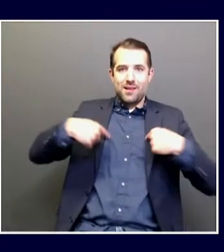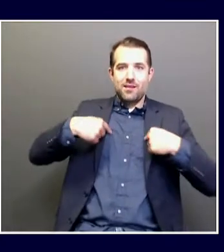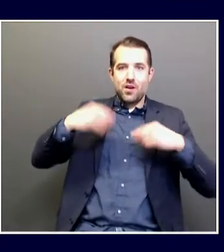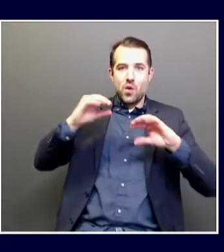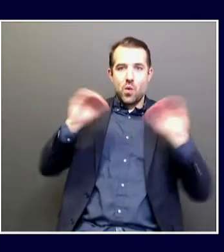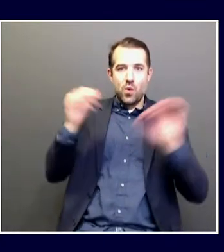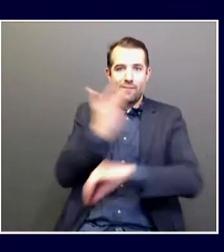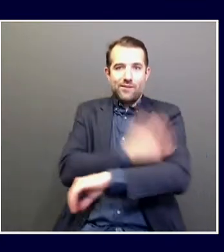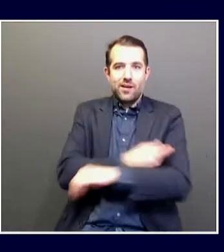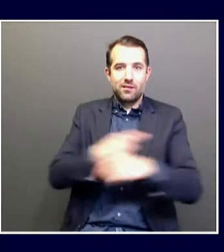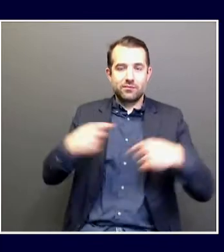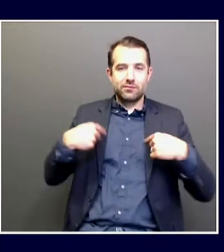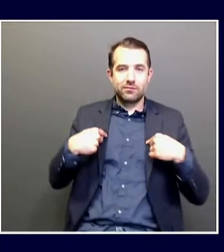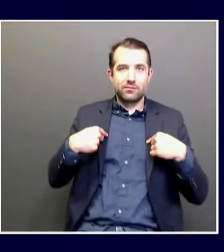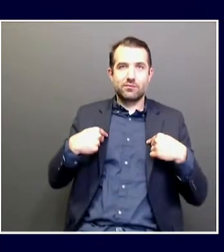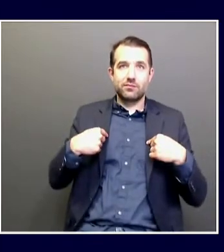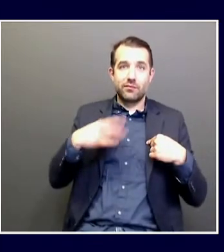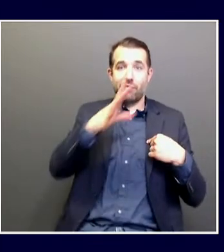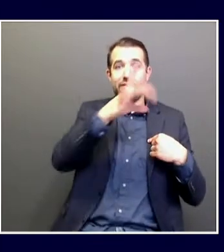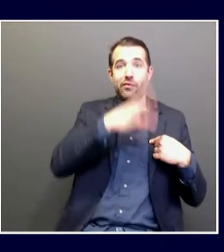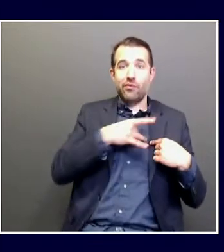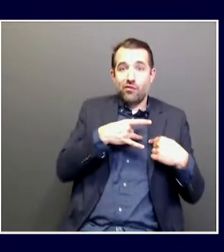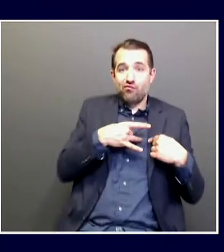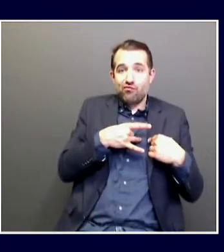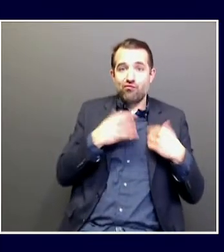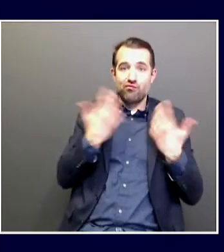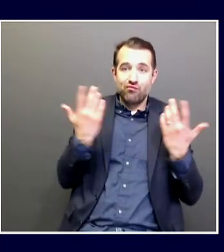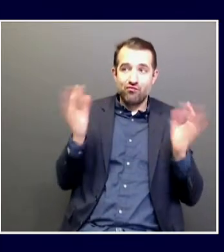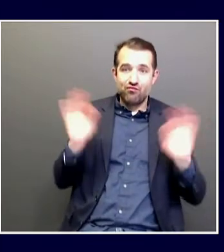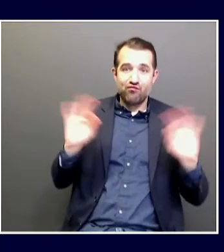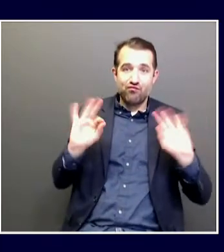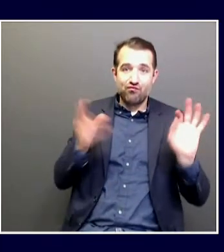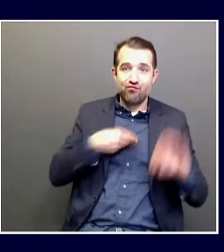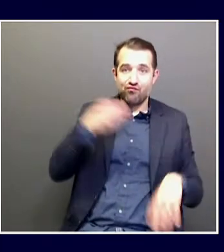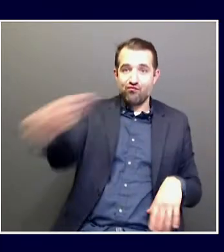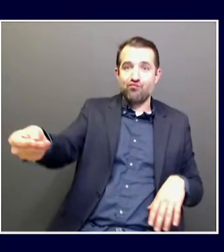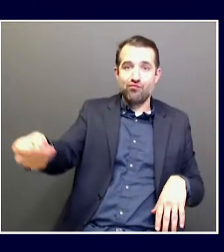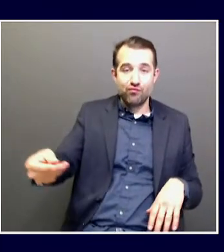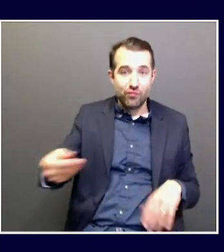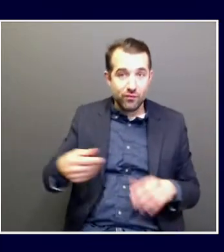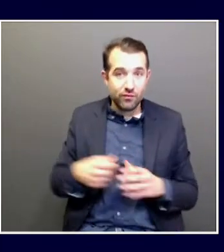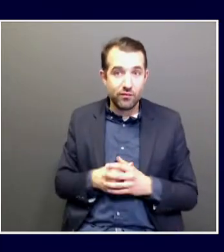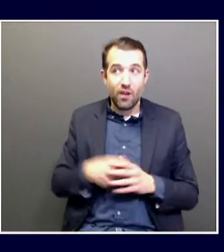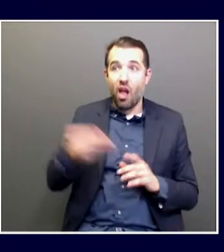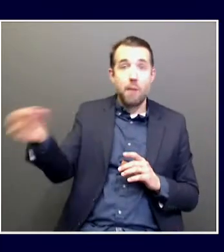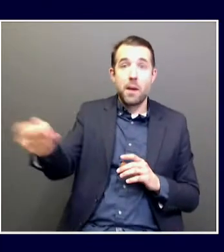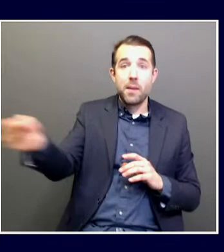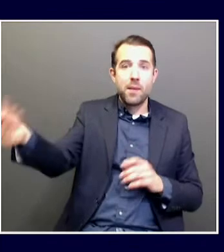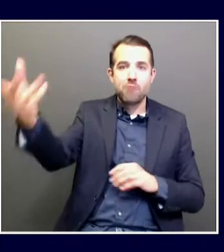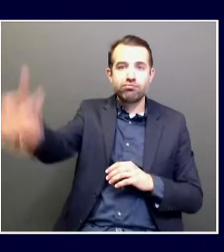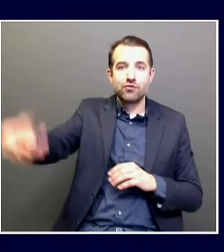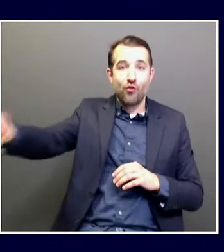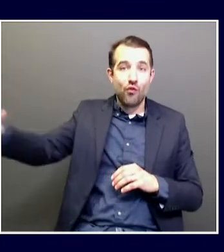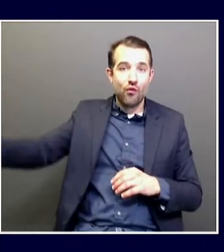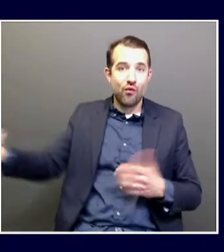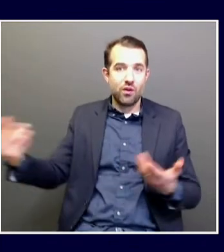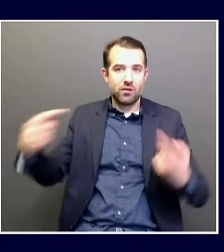you do. I'm not suggesting you're not, but that's what's on my mind. Thank you, Bo. Yep, thank